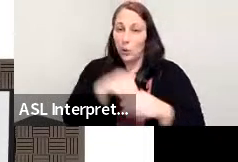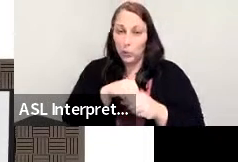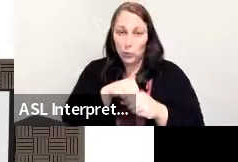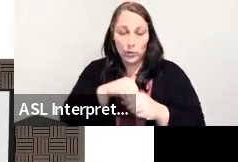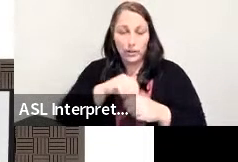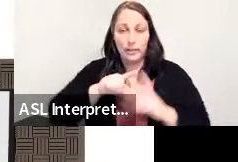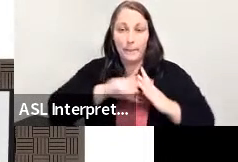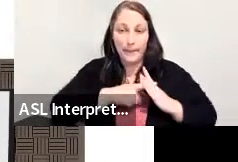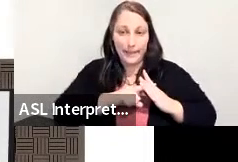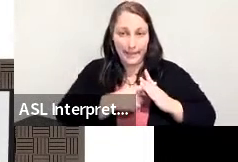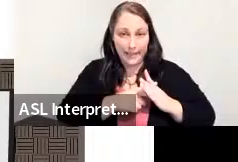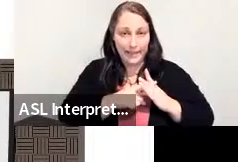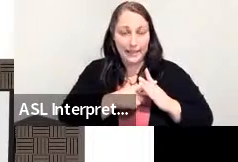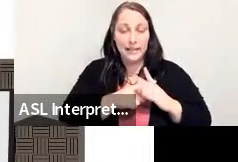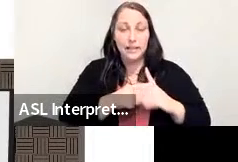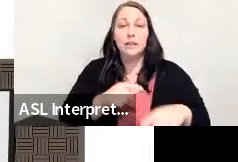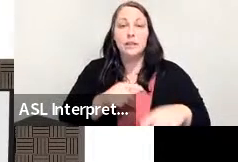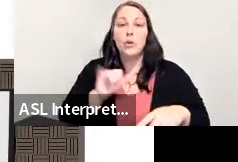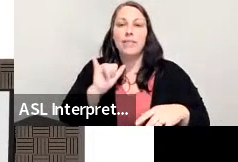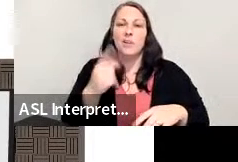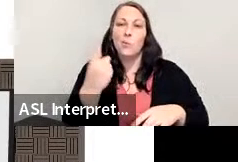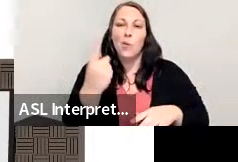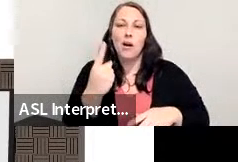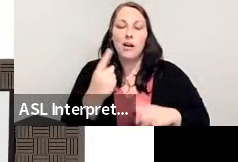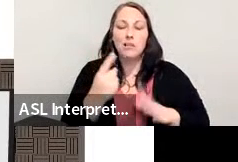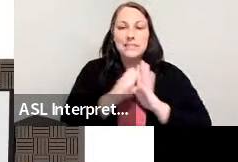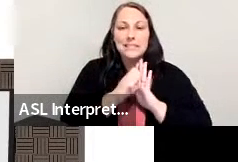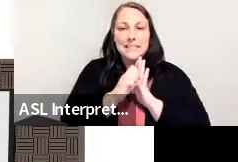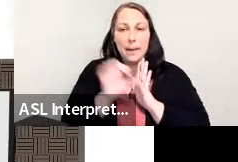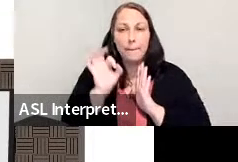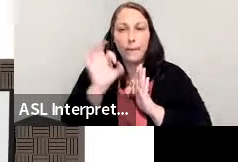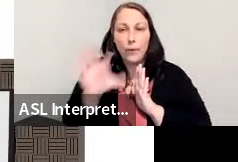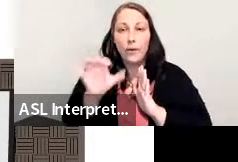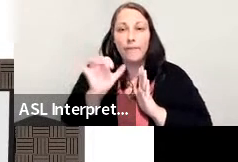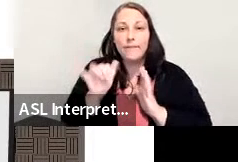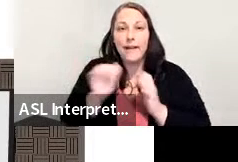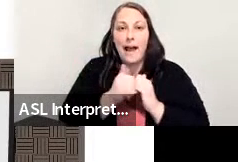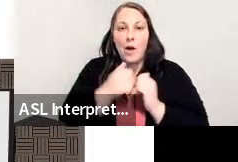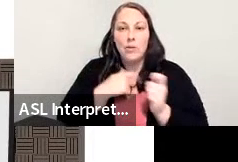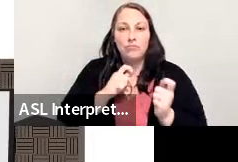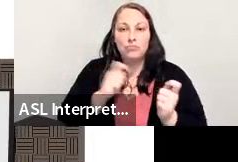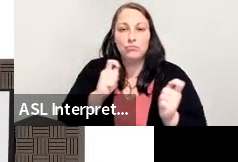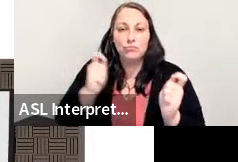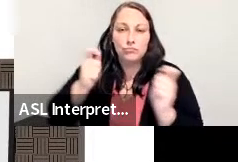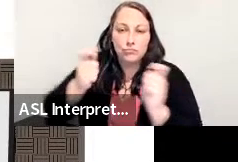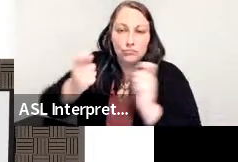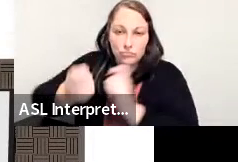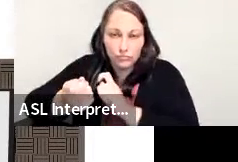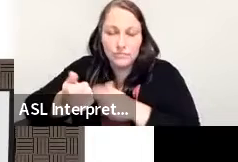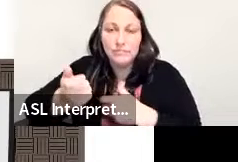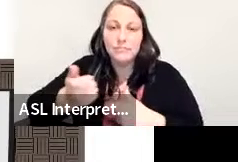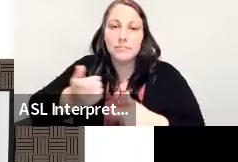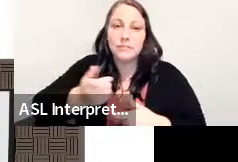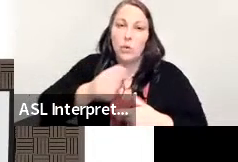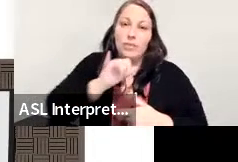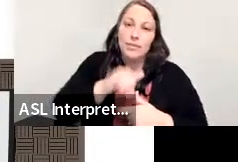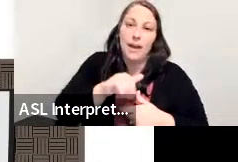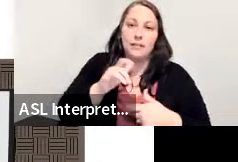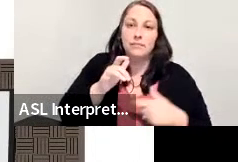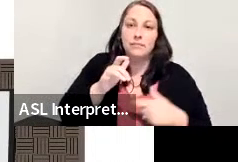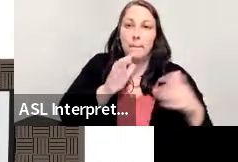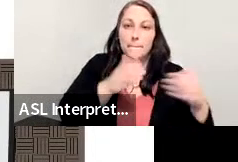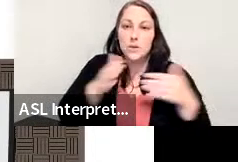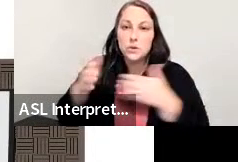public experience, that is just a result of a refinement over time. So the lot occupancy reduced